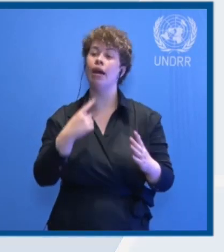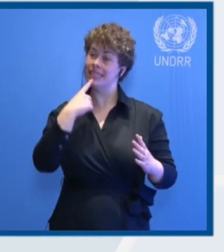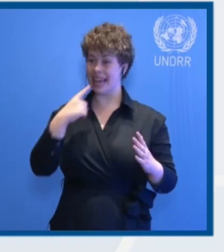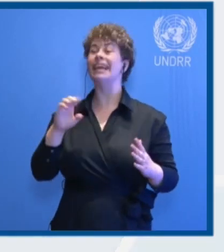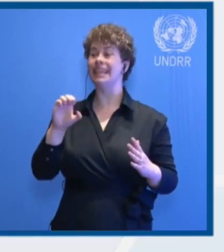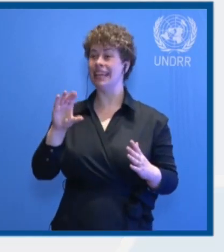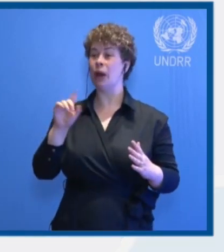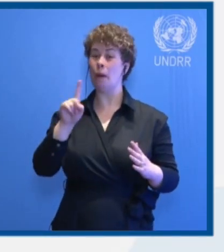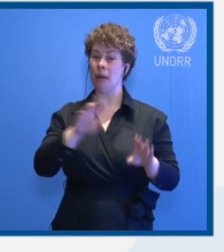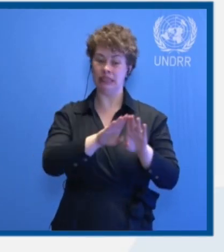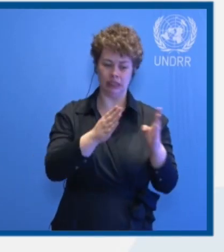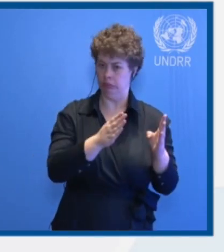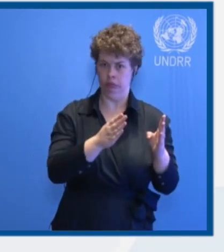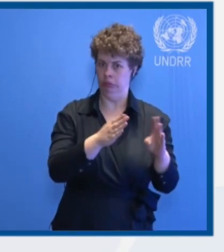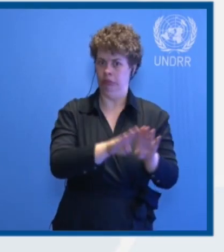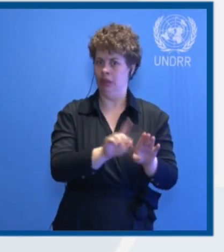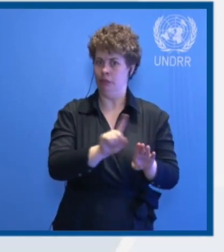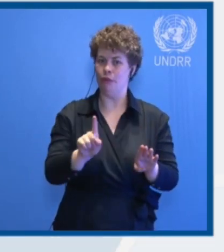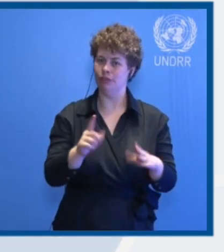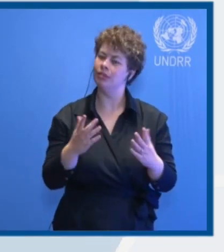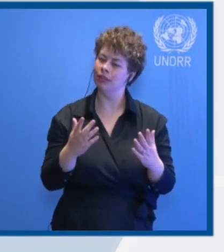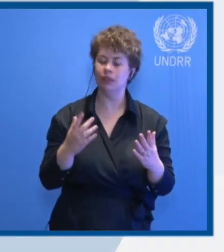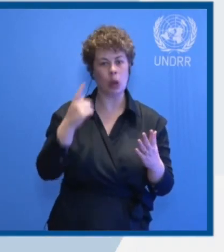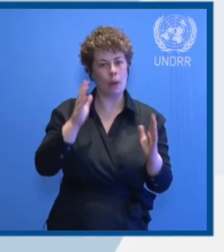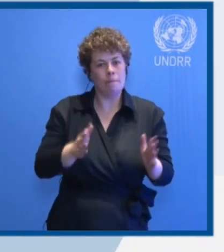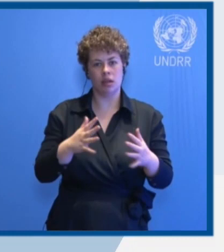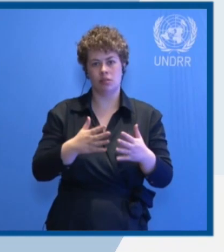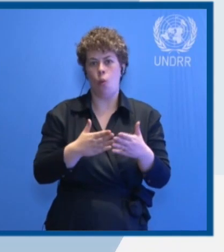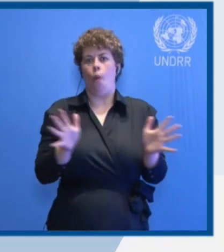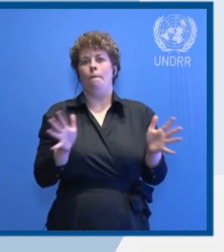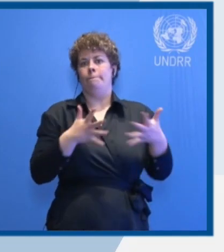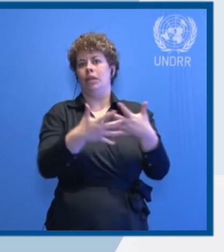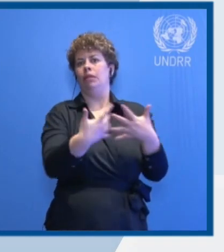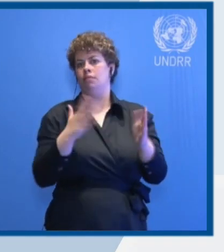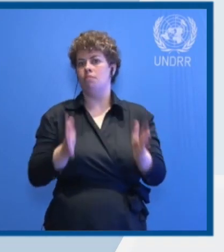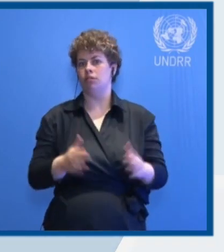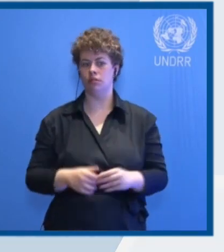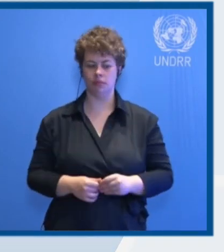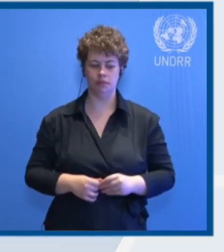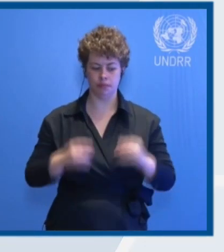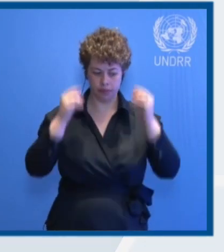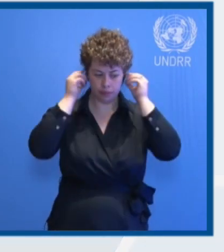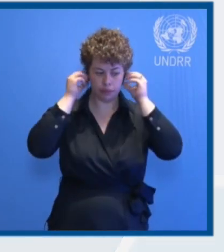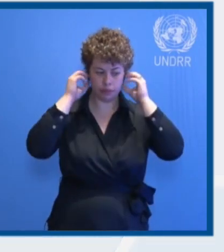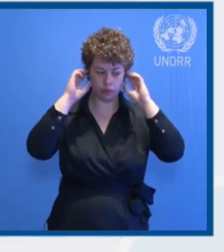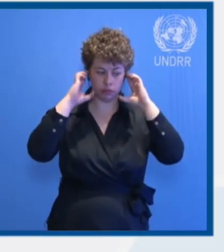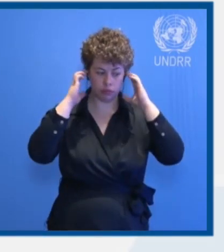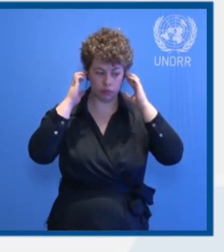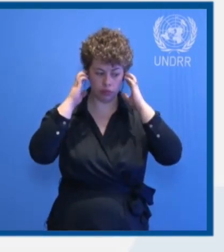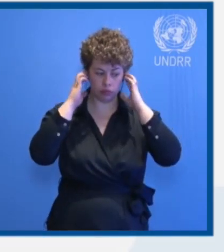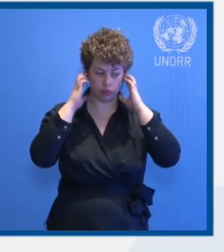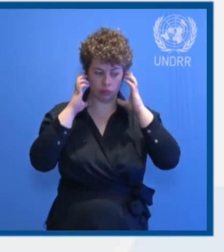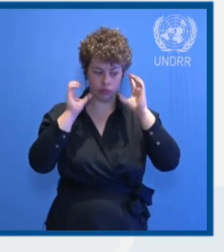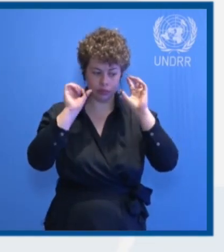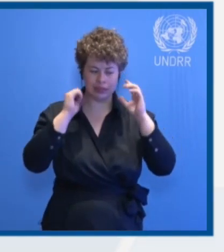I think we also need the transparency. I think sometimes let